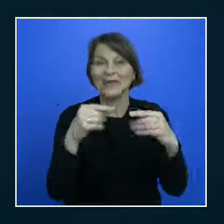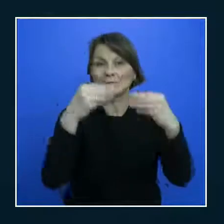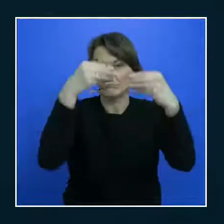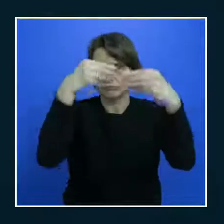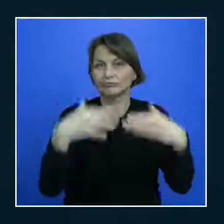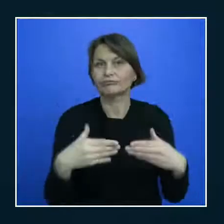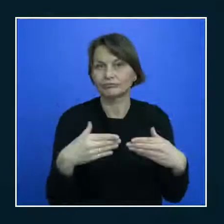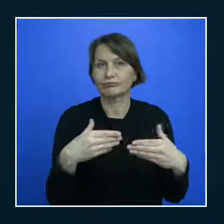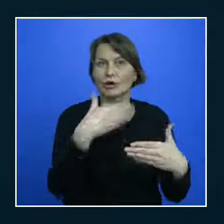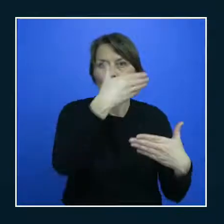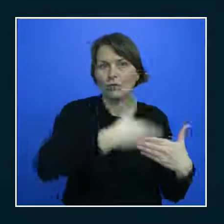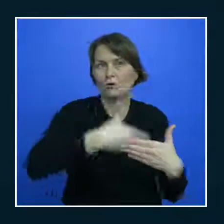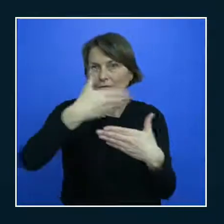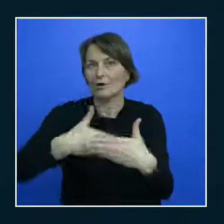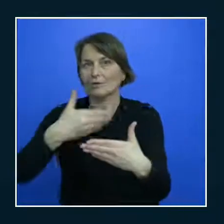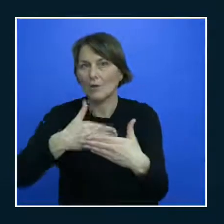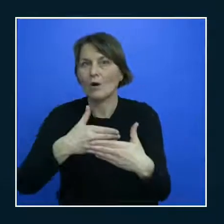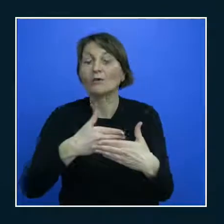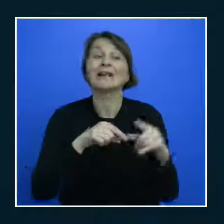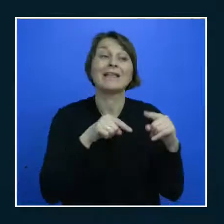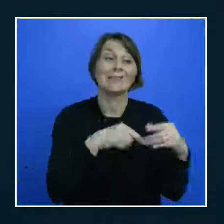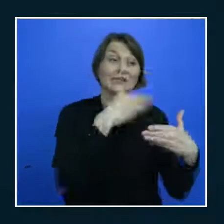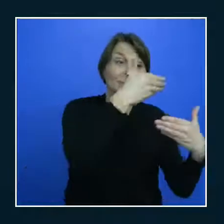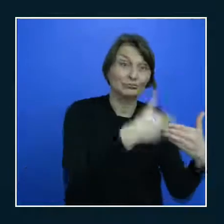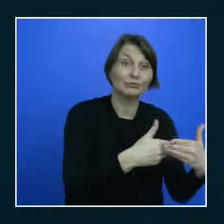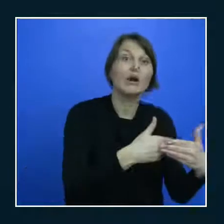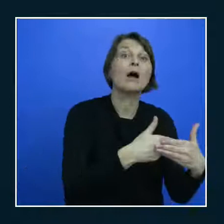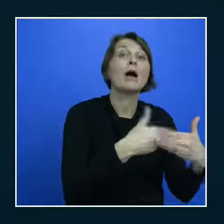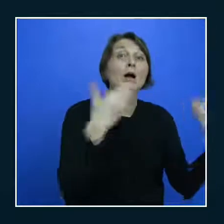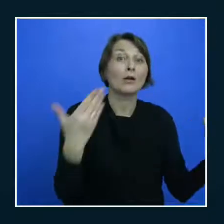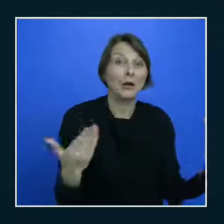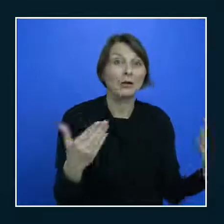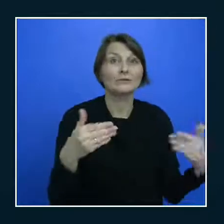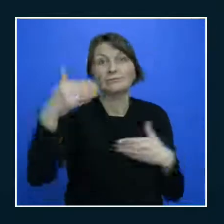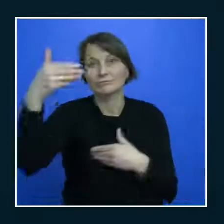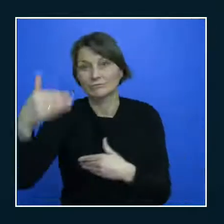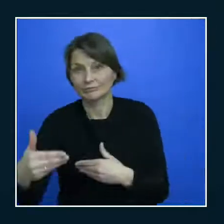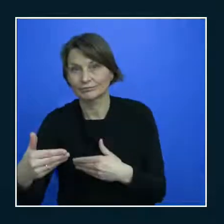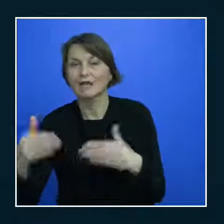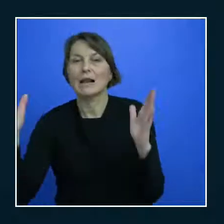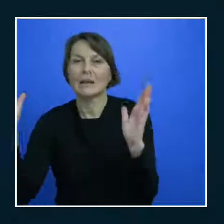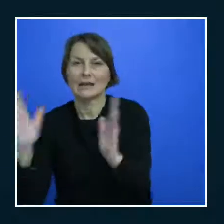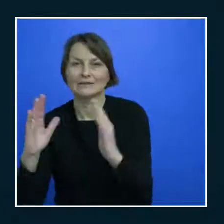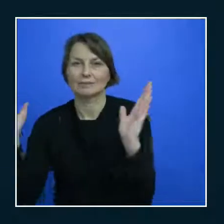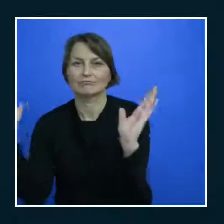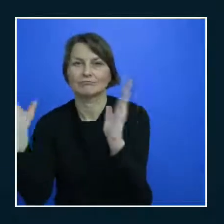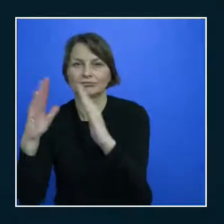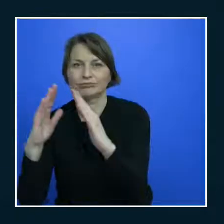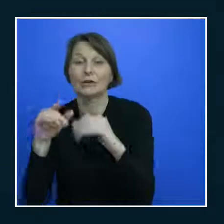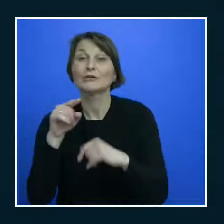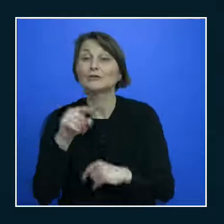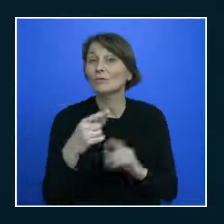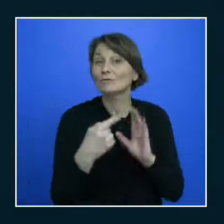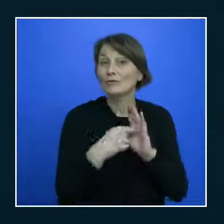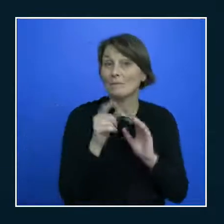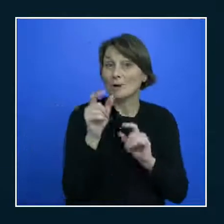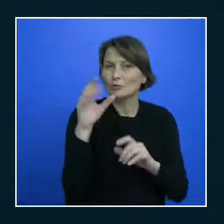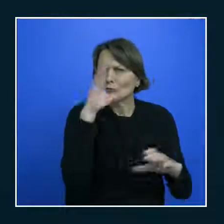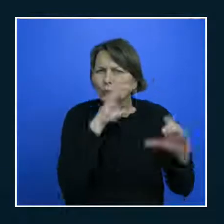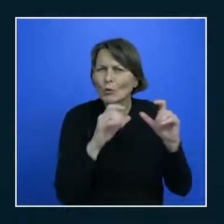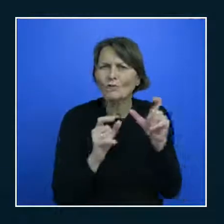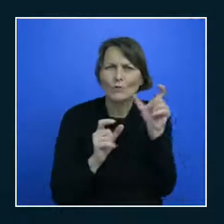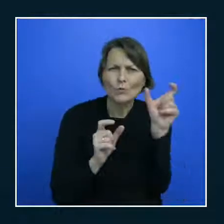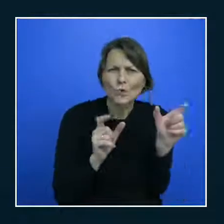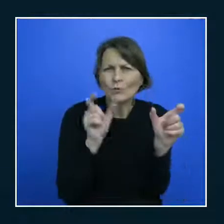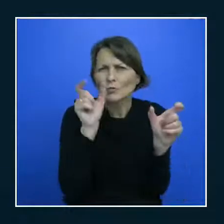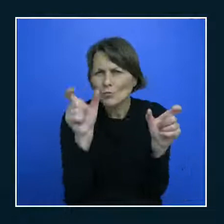to search for something like with a hose and dirt, and it might understand that you're working on your garden and be able to rank the